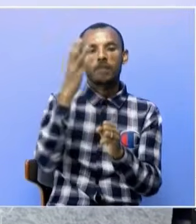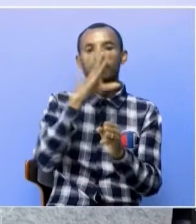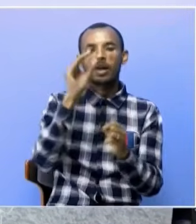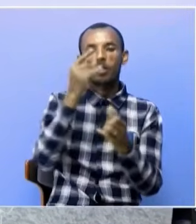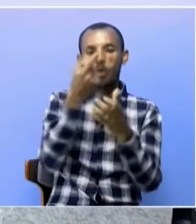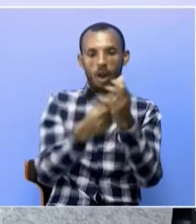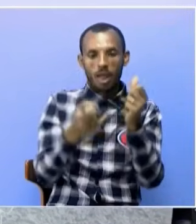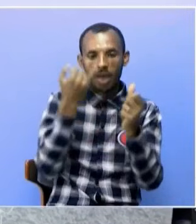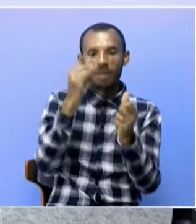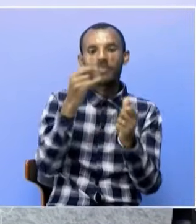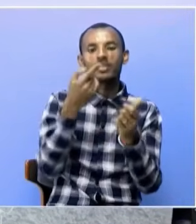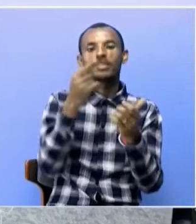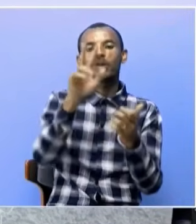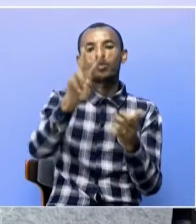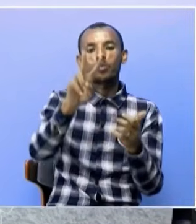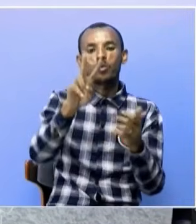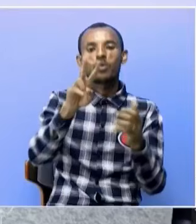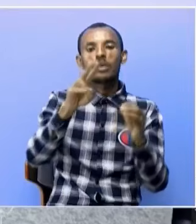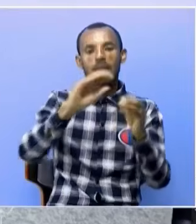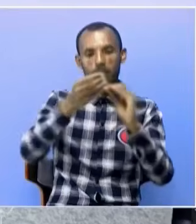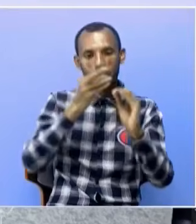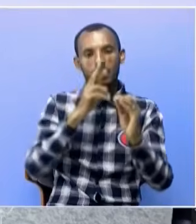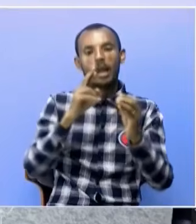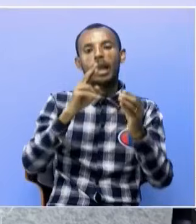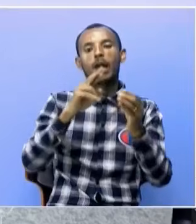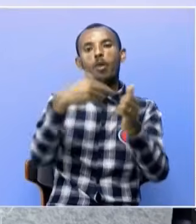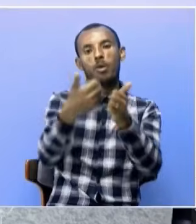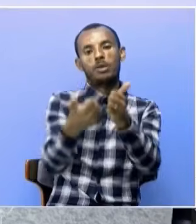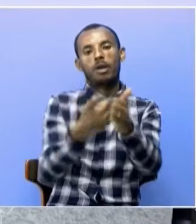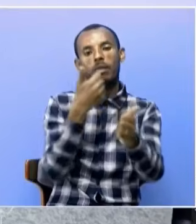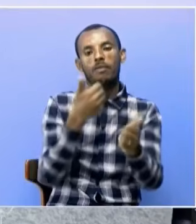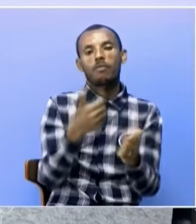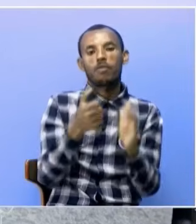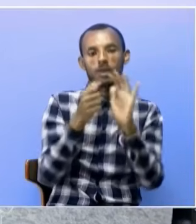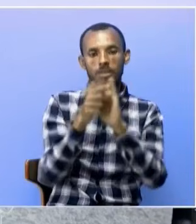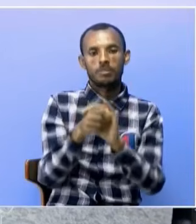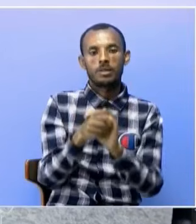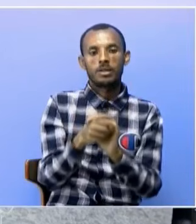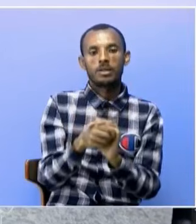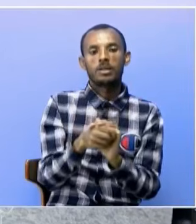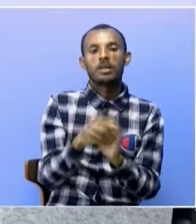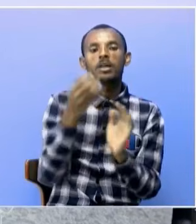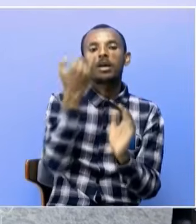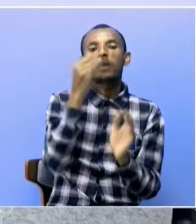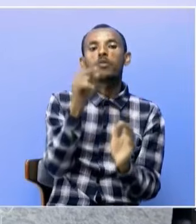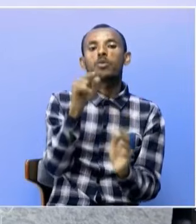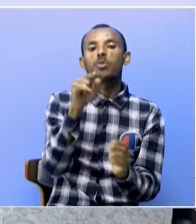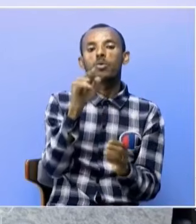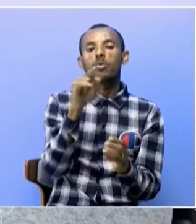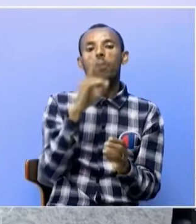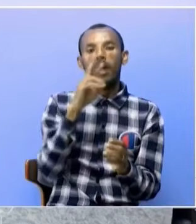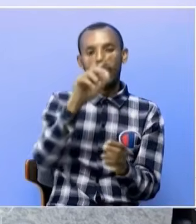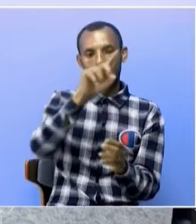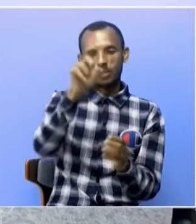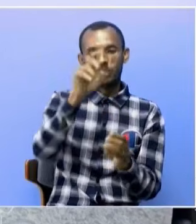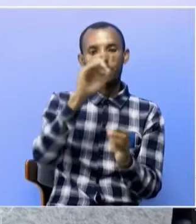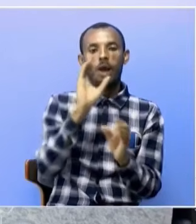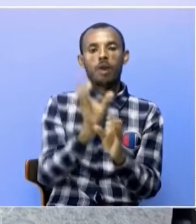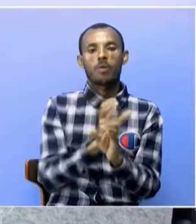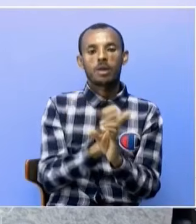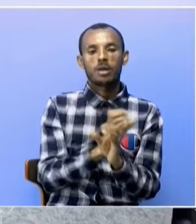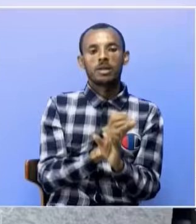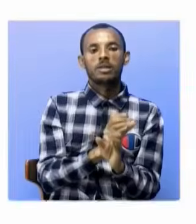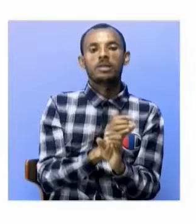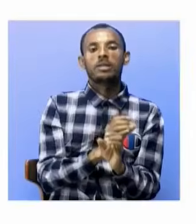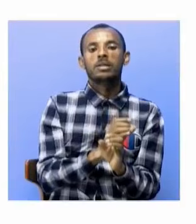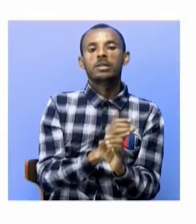if the two numbers are consecutive, right? For example, if you are asked to calculate